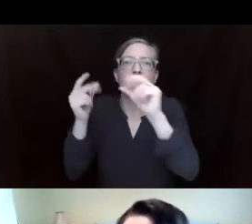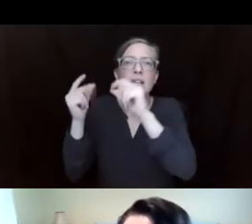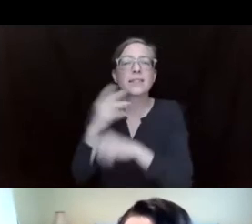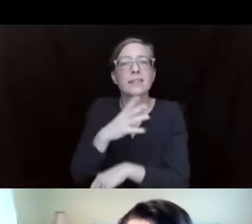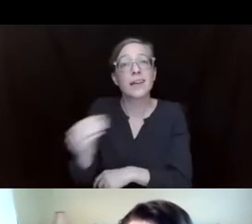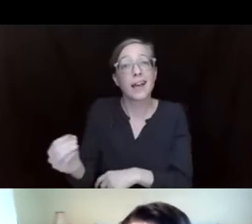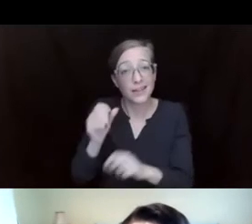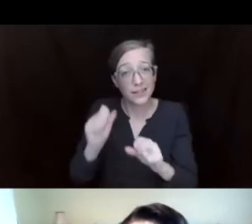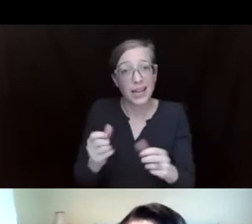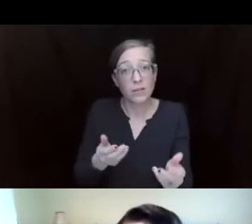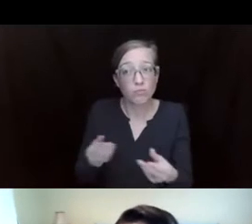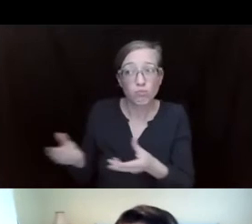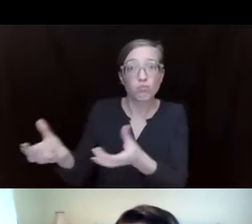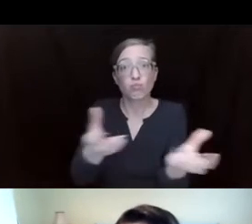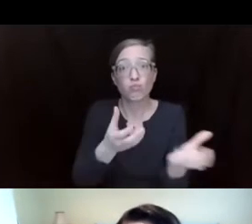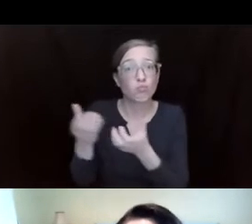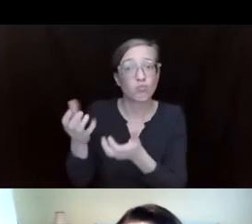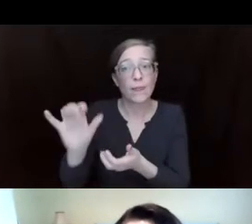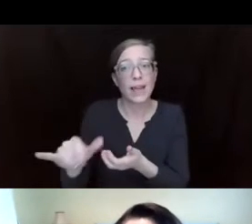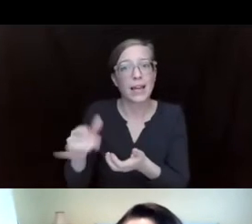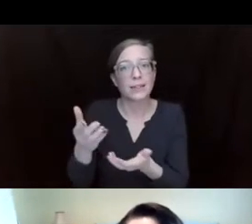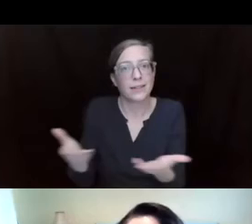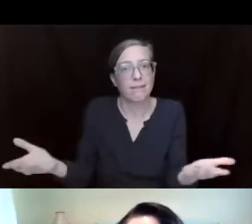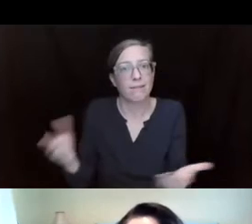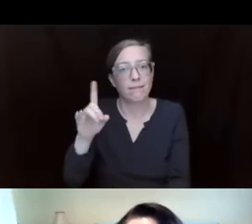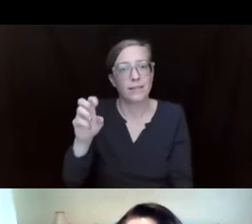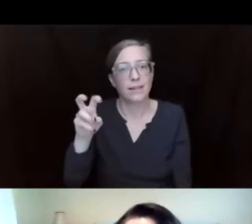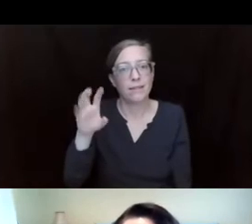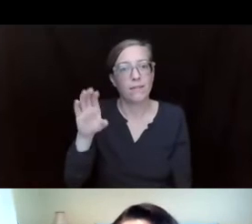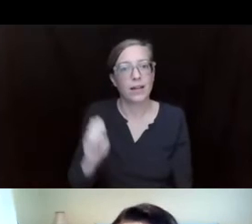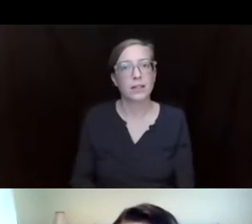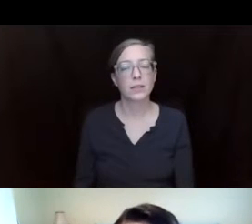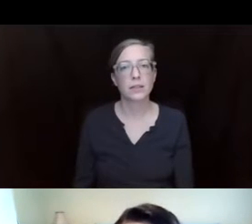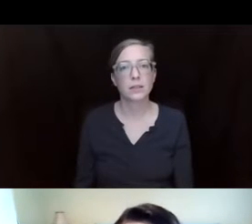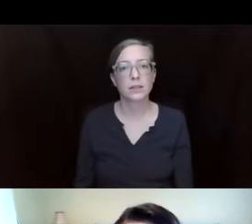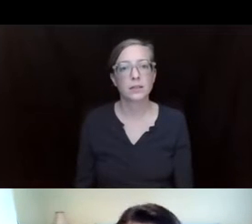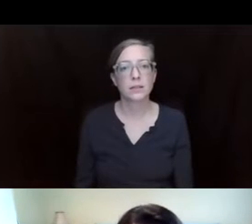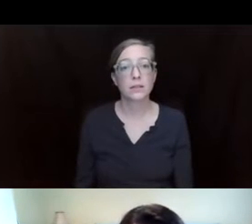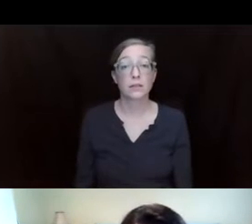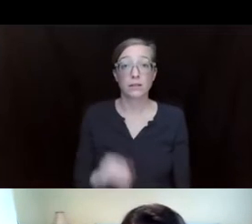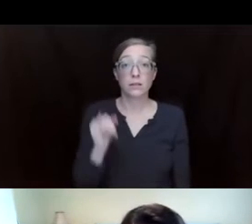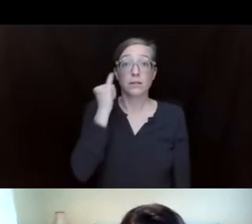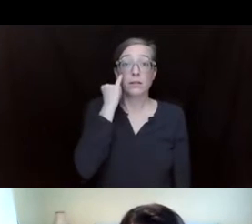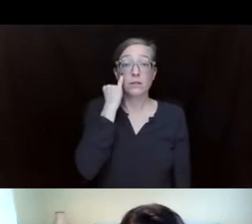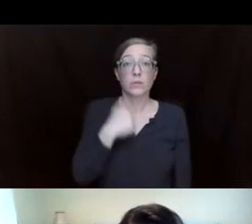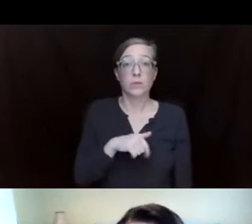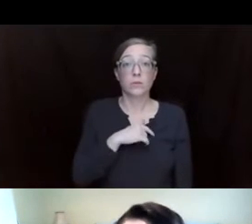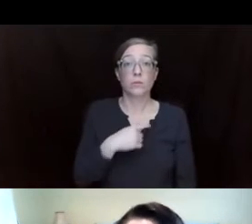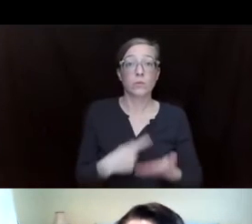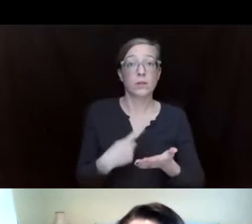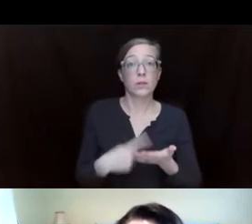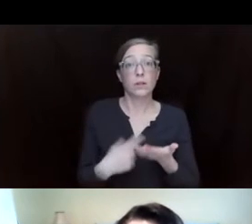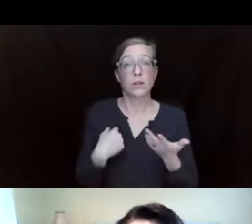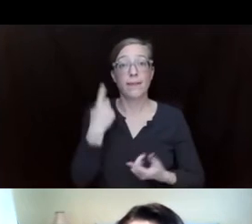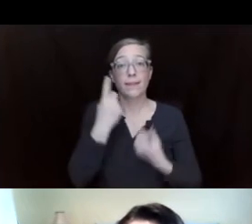perhaps inexpensive. A big issue, for example, when we are talking about clinical applications, is that sometimes people